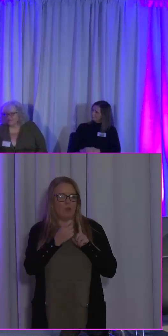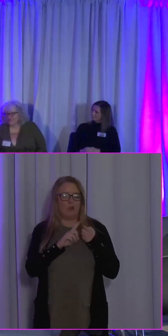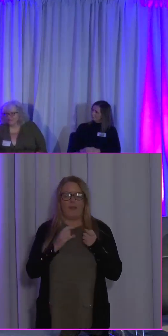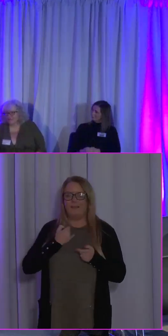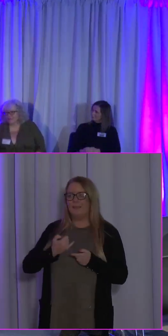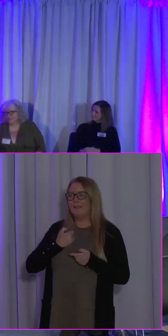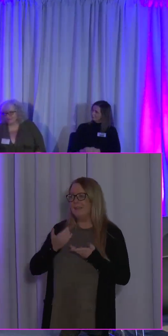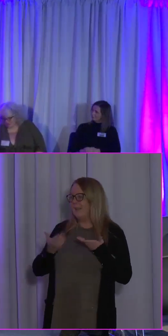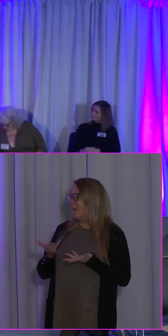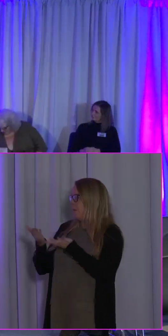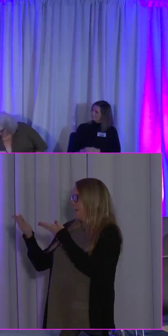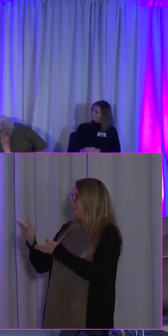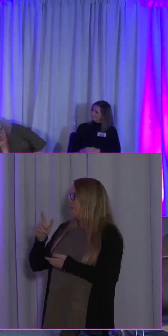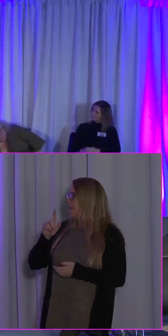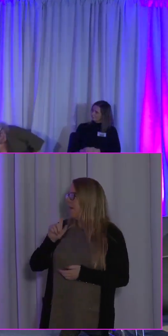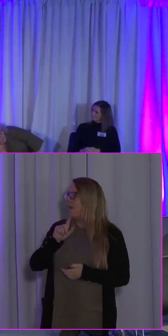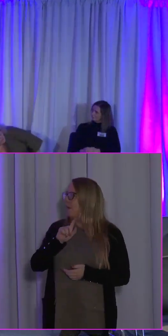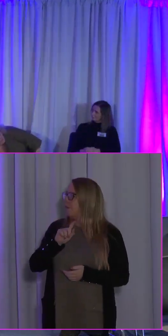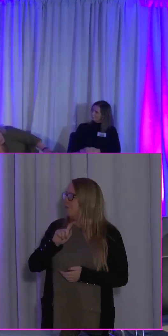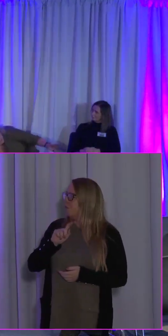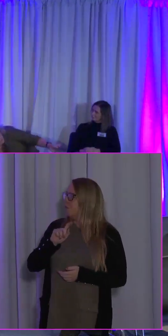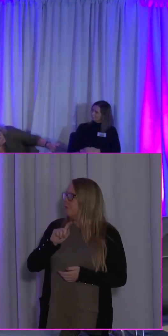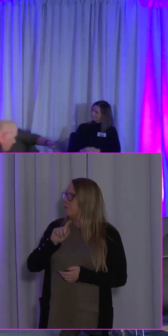the Office of Public Works. Thank you.